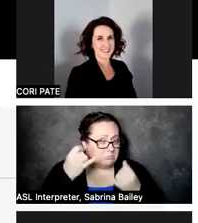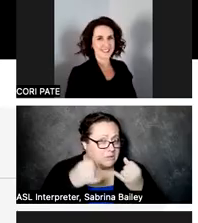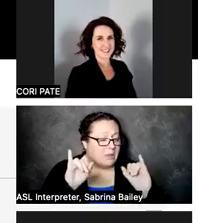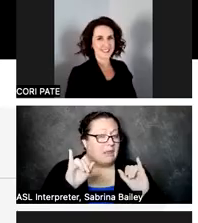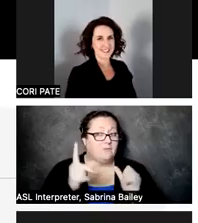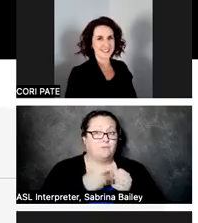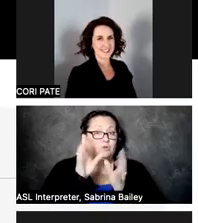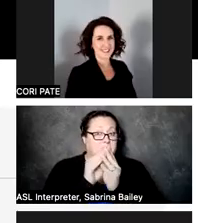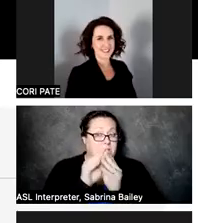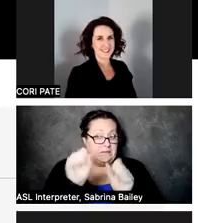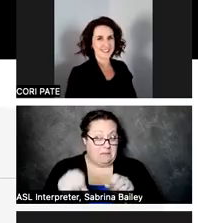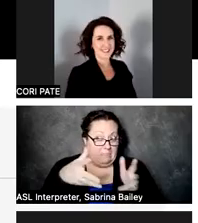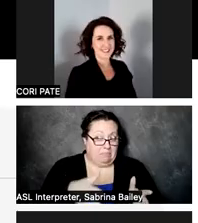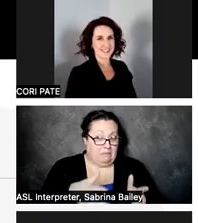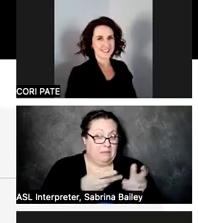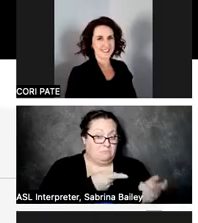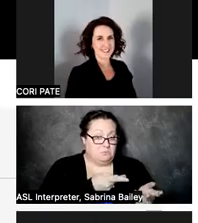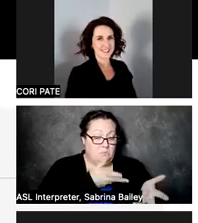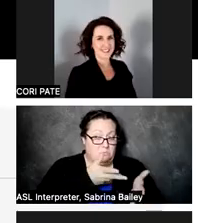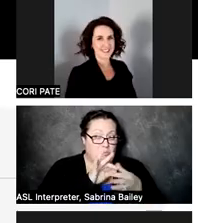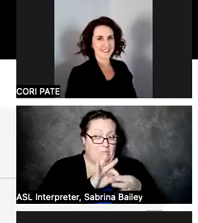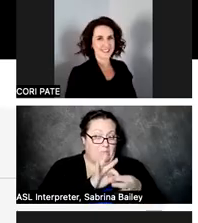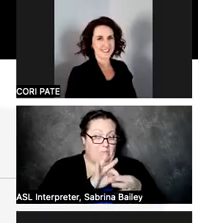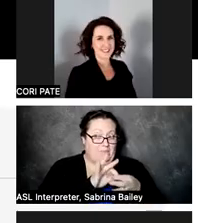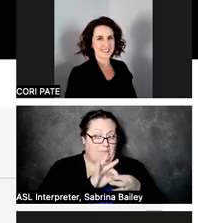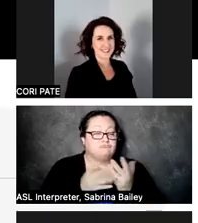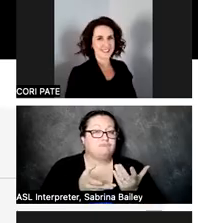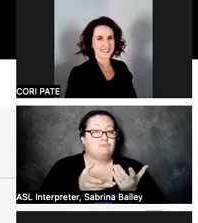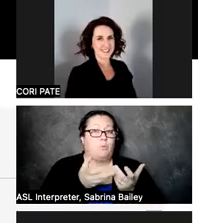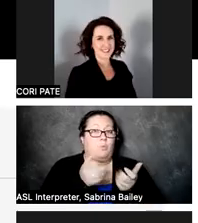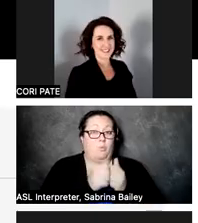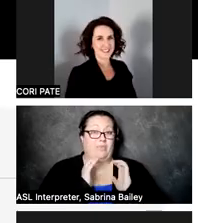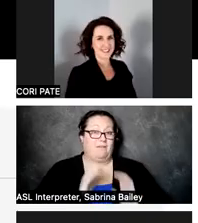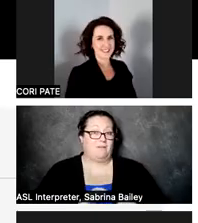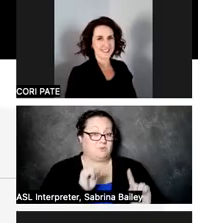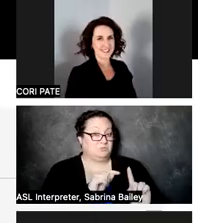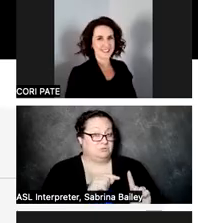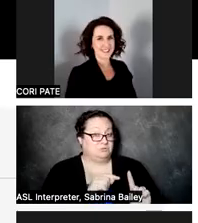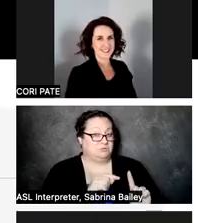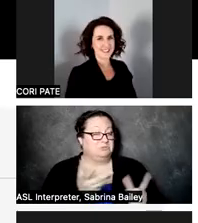meeting, so that the relationship is built with the customer,